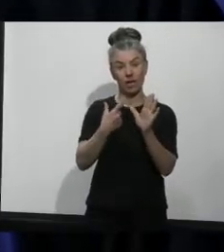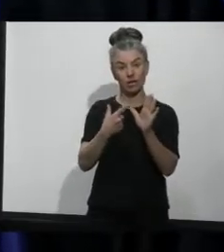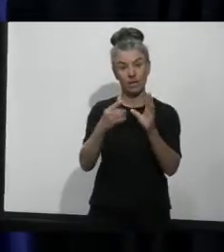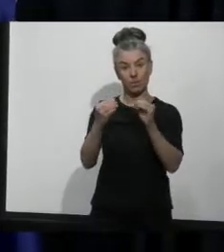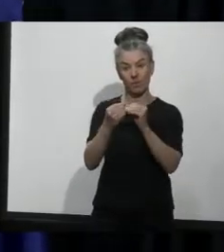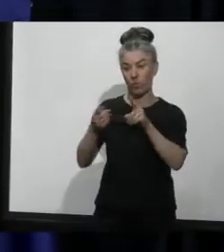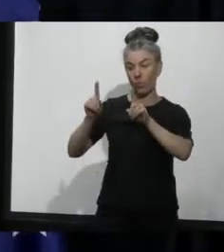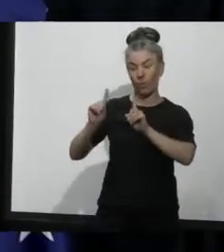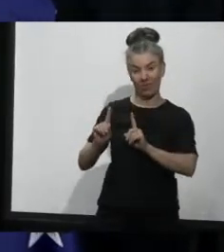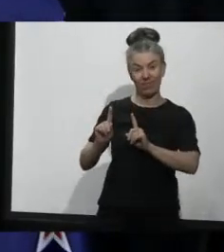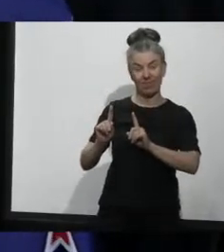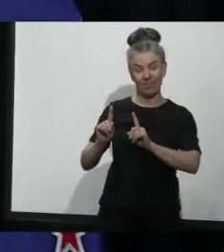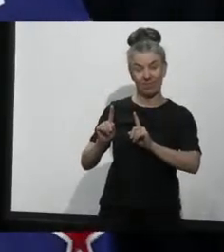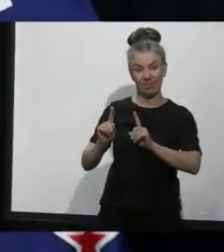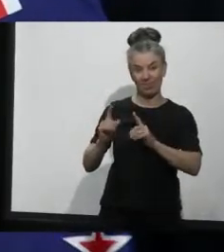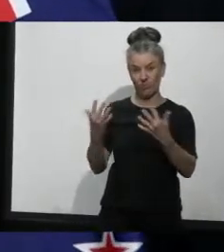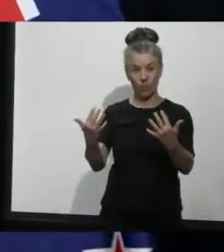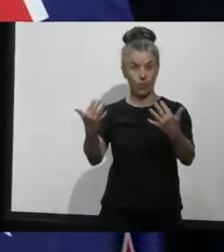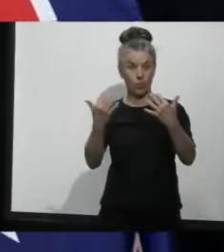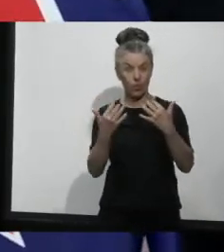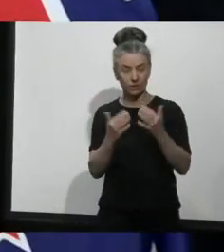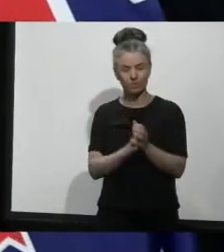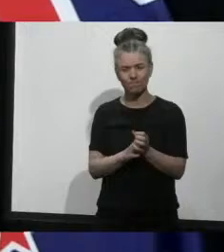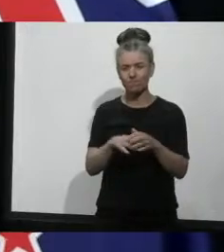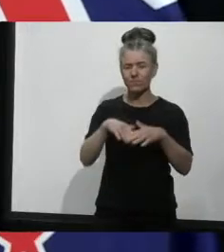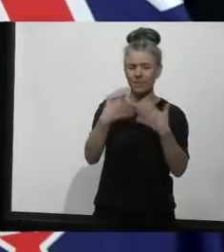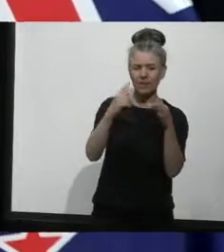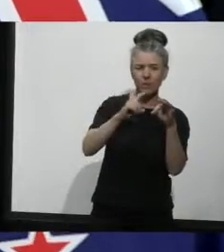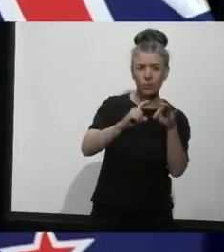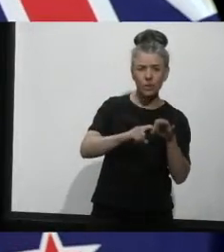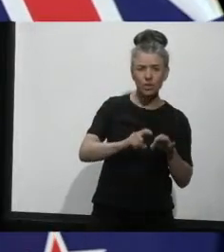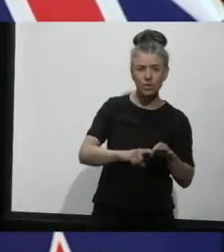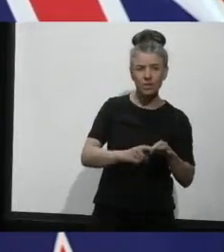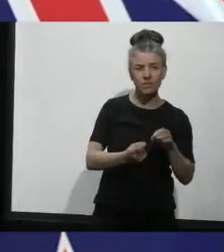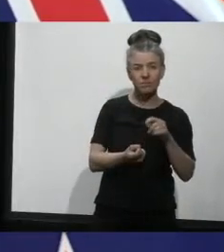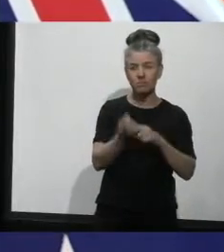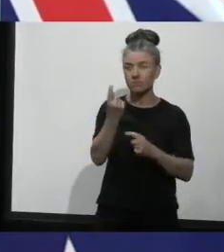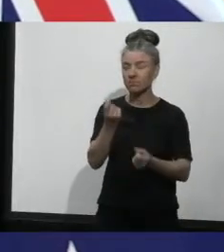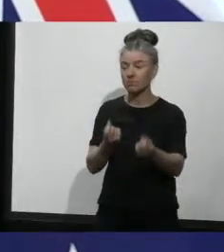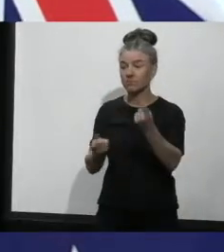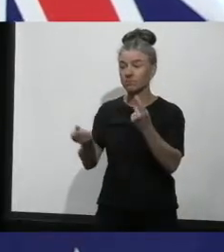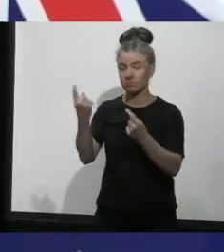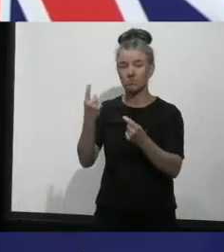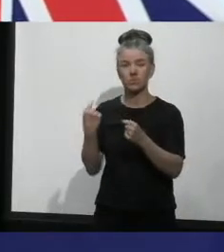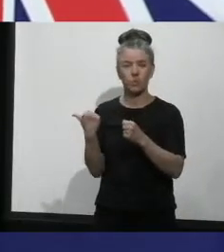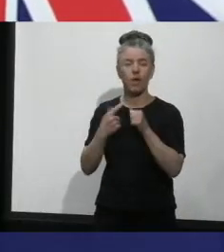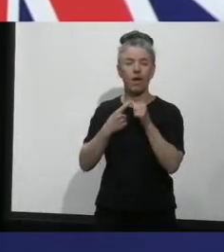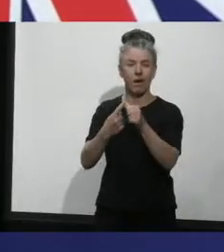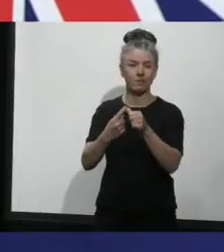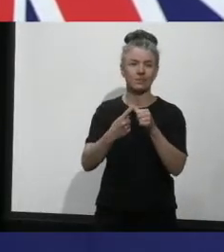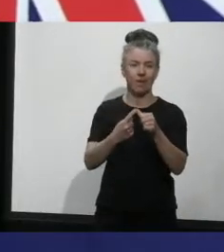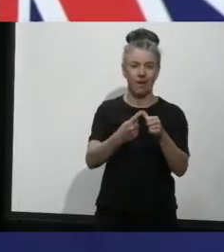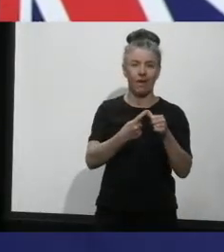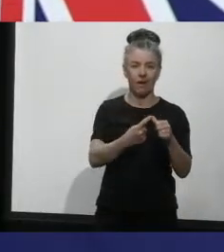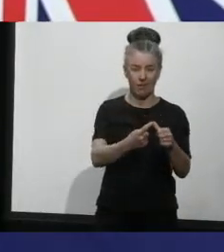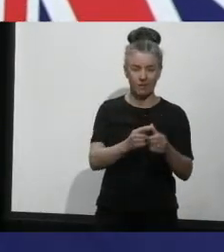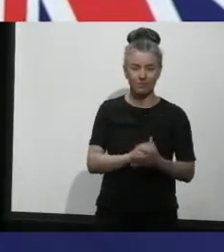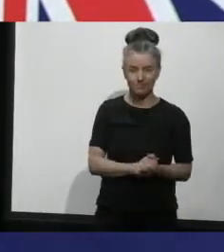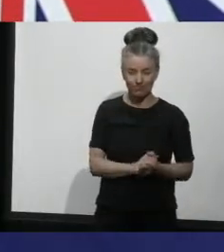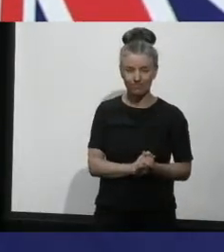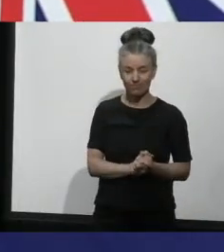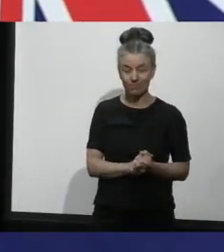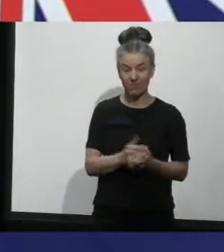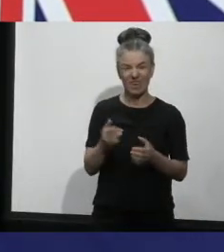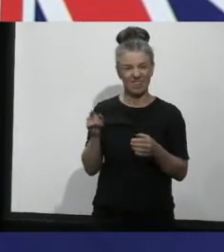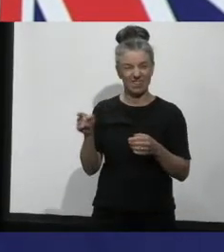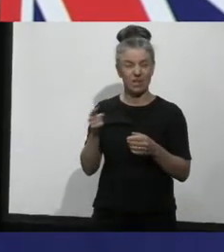press conference in order to answer any questions that may arise from this statement that I am about to make and the decisions that have